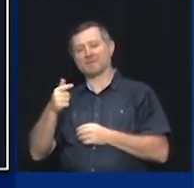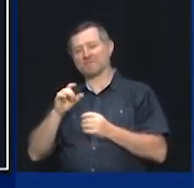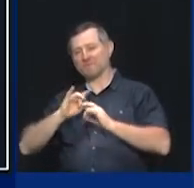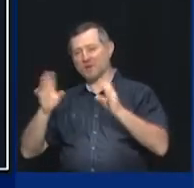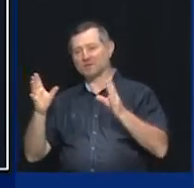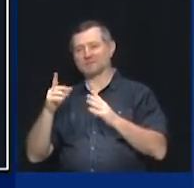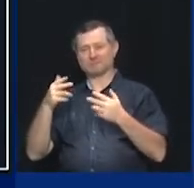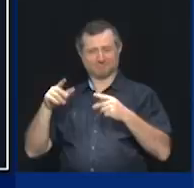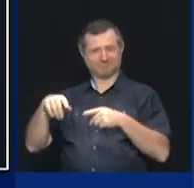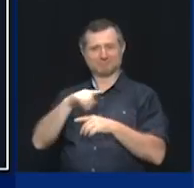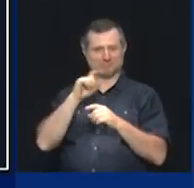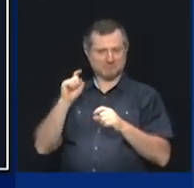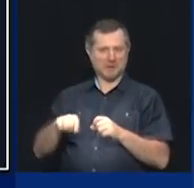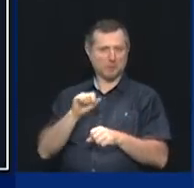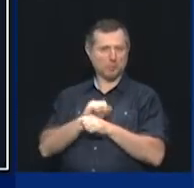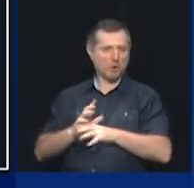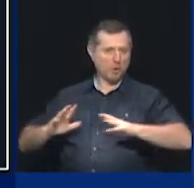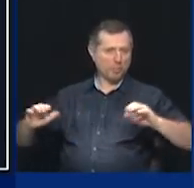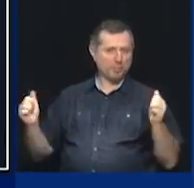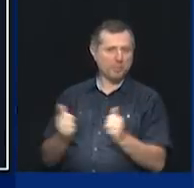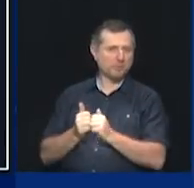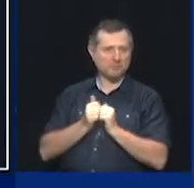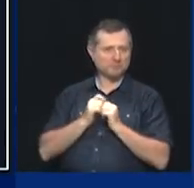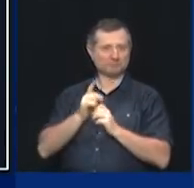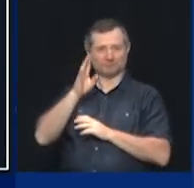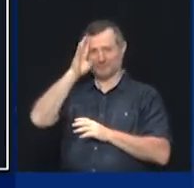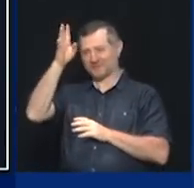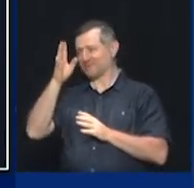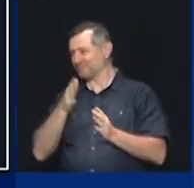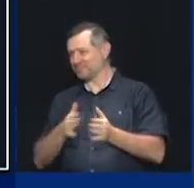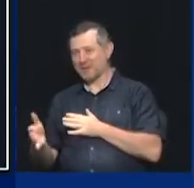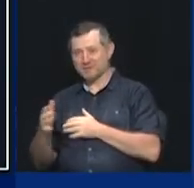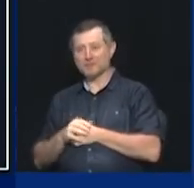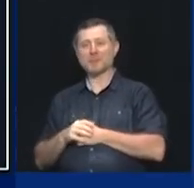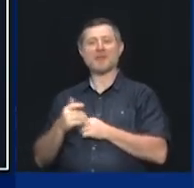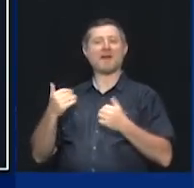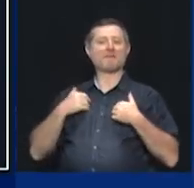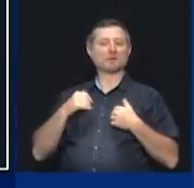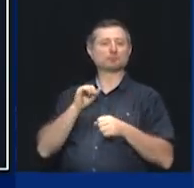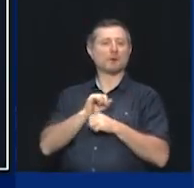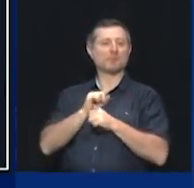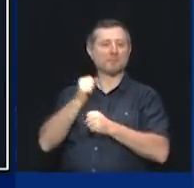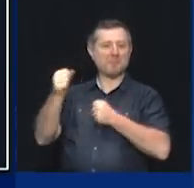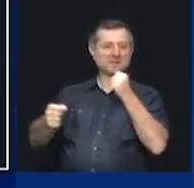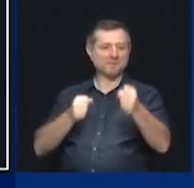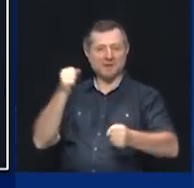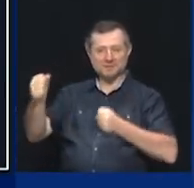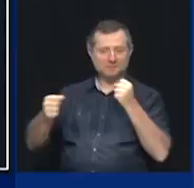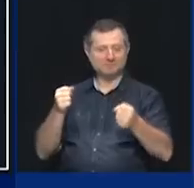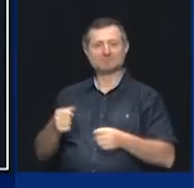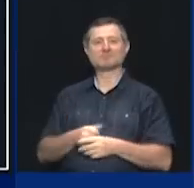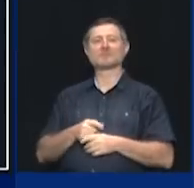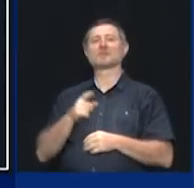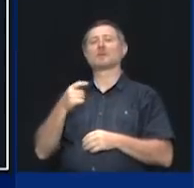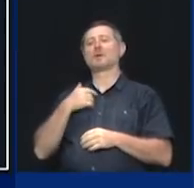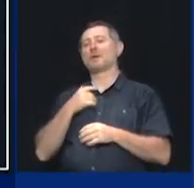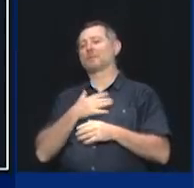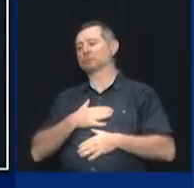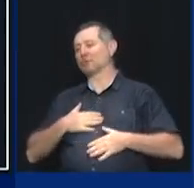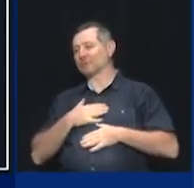that community. We have the job placement available. We can fund recreation services. We can